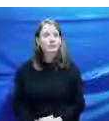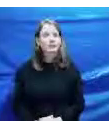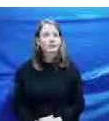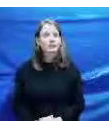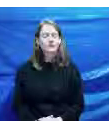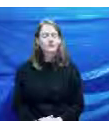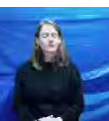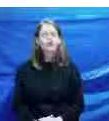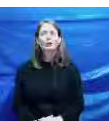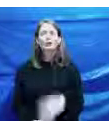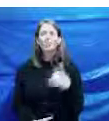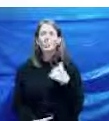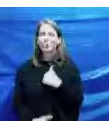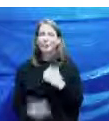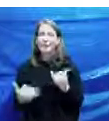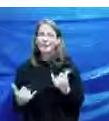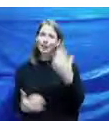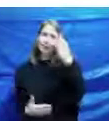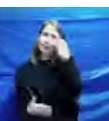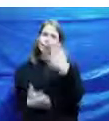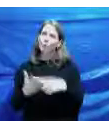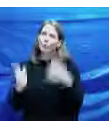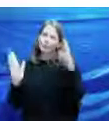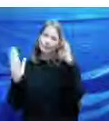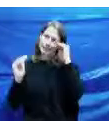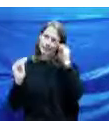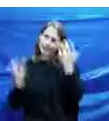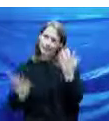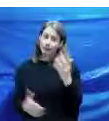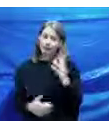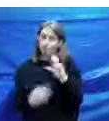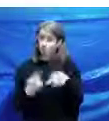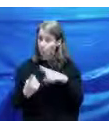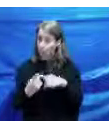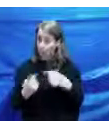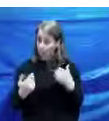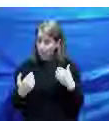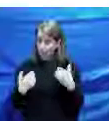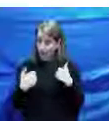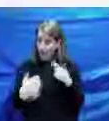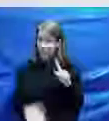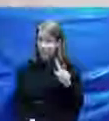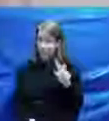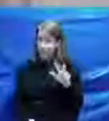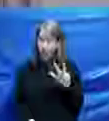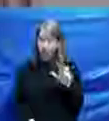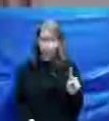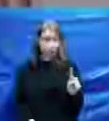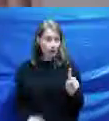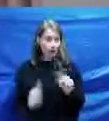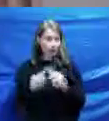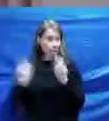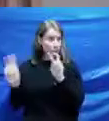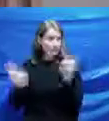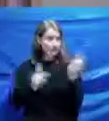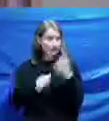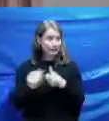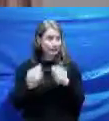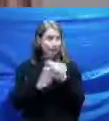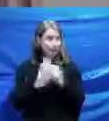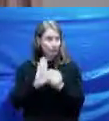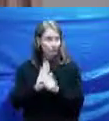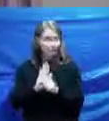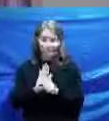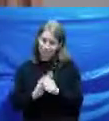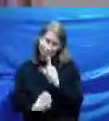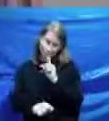know what is expected. When we had 131 expectations of grade, we all knew the truth was we didn't expect